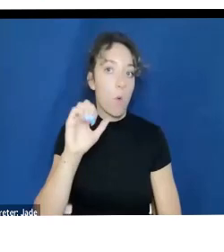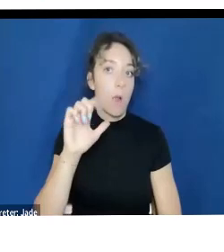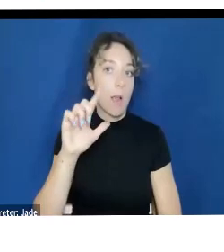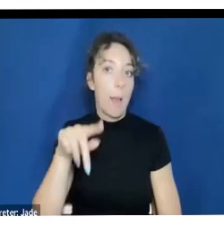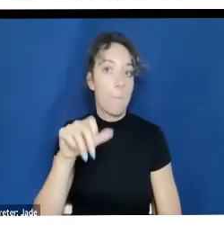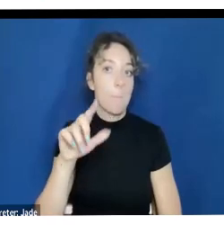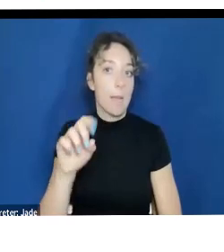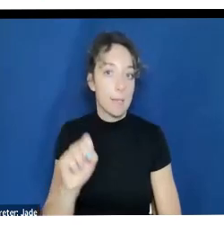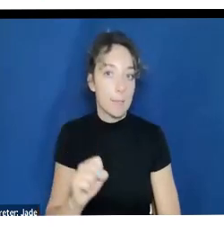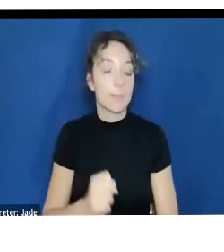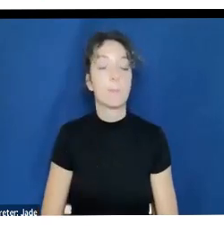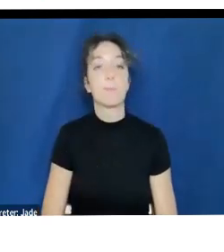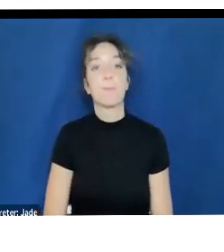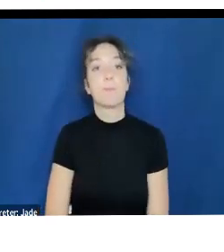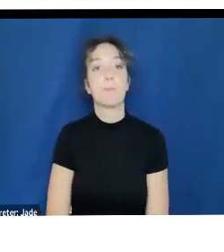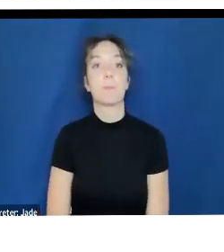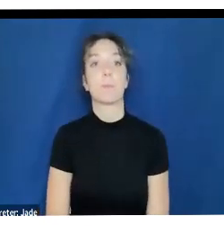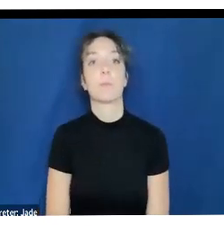CALPADS.